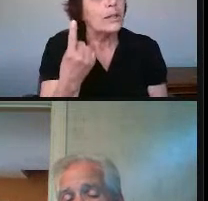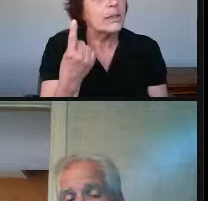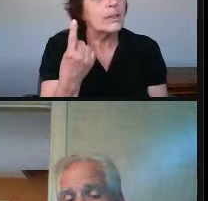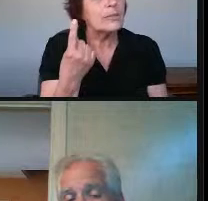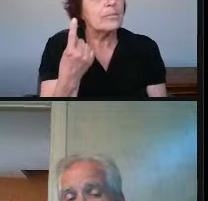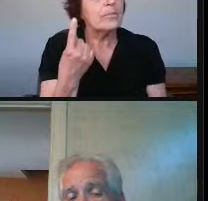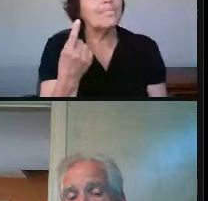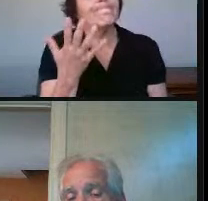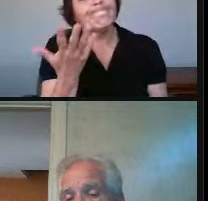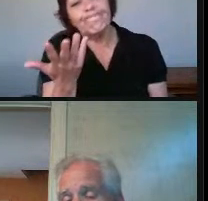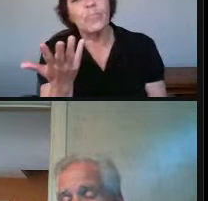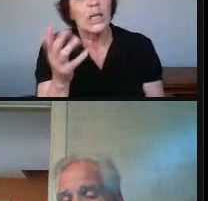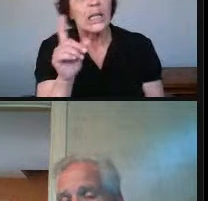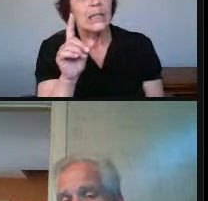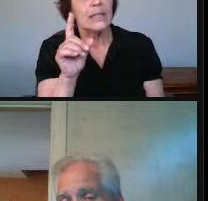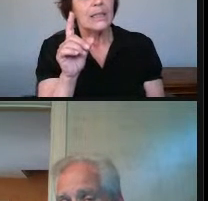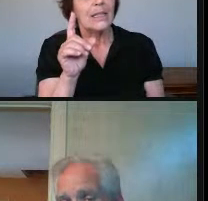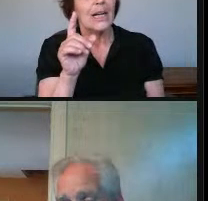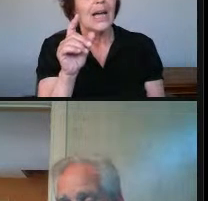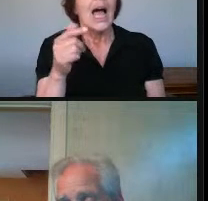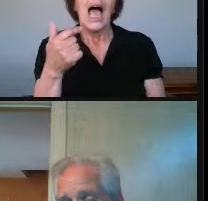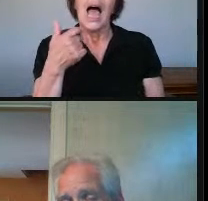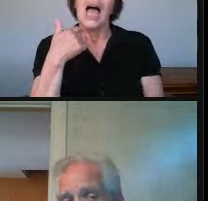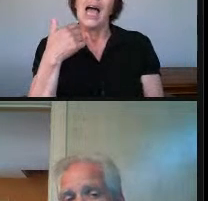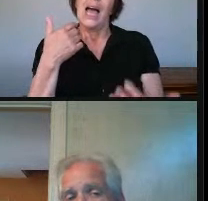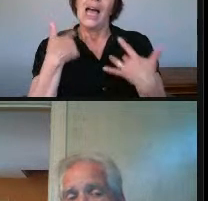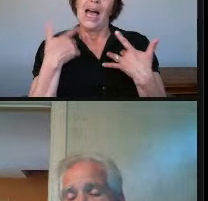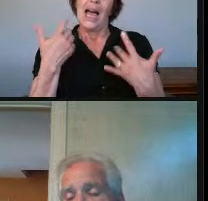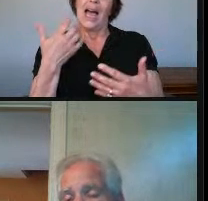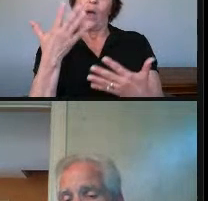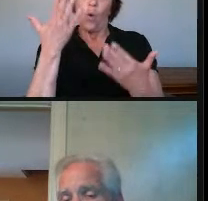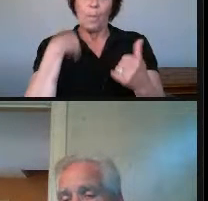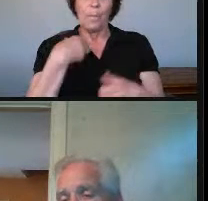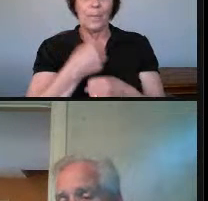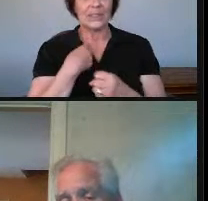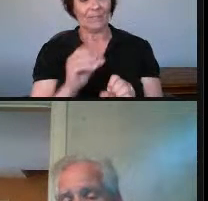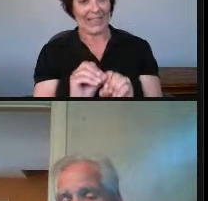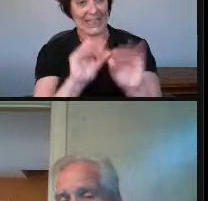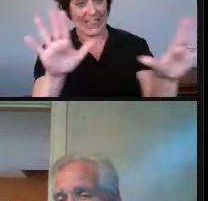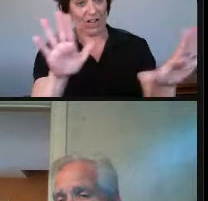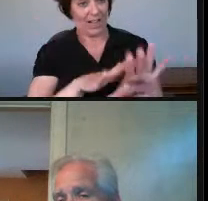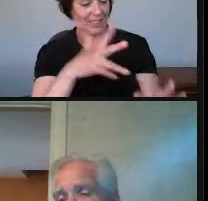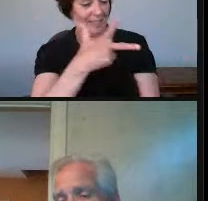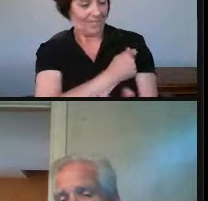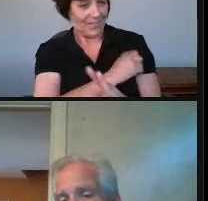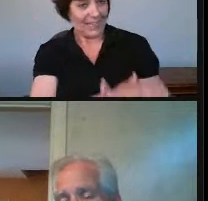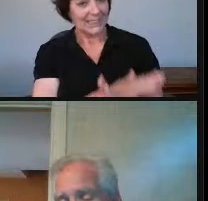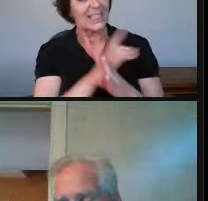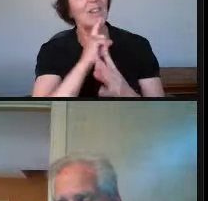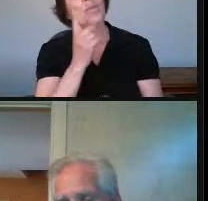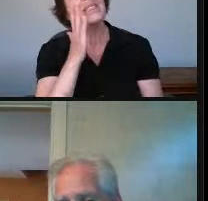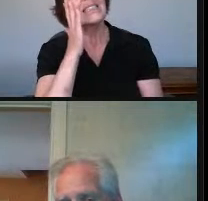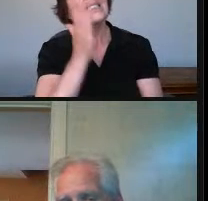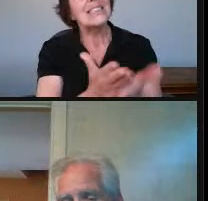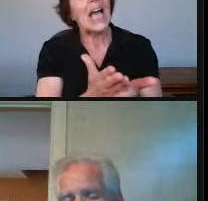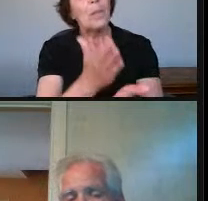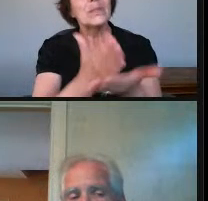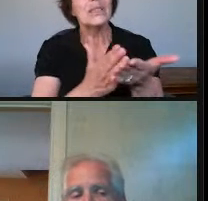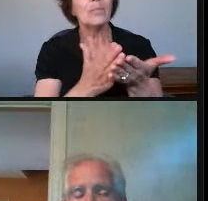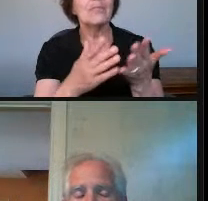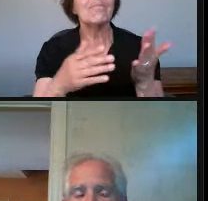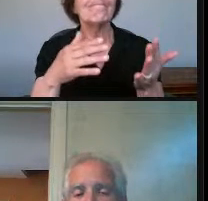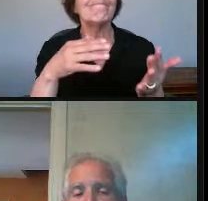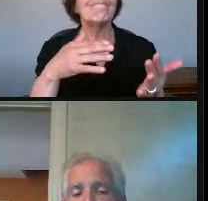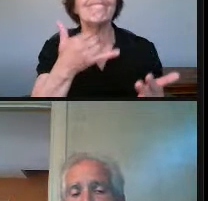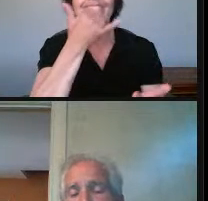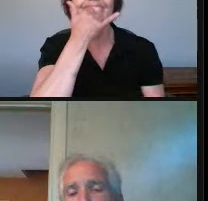I probably have made myself very clear on the vaccine and have probably squelched some questions around the vaccine.